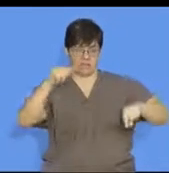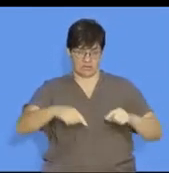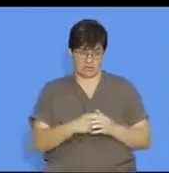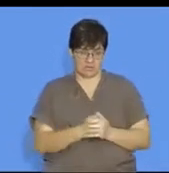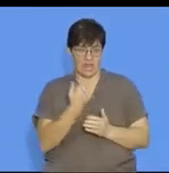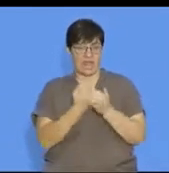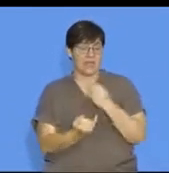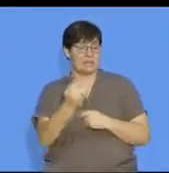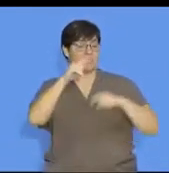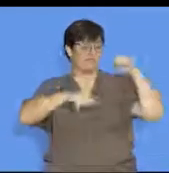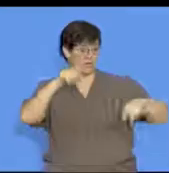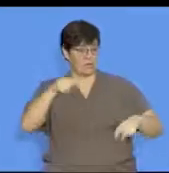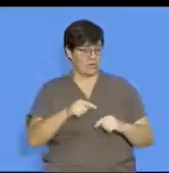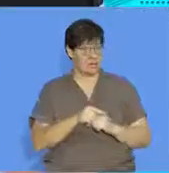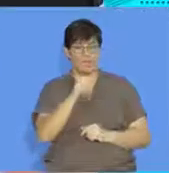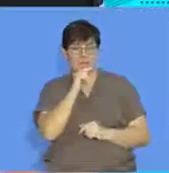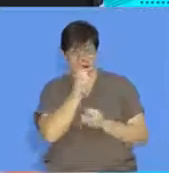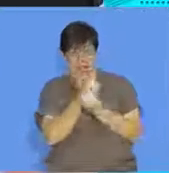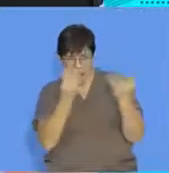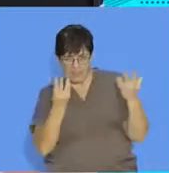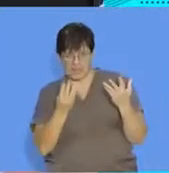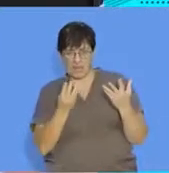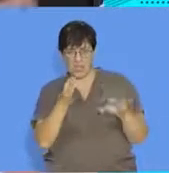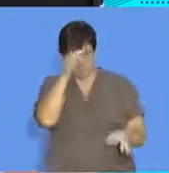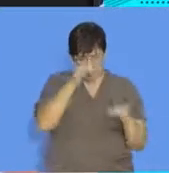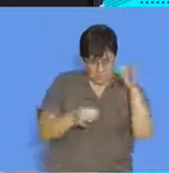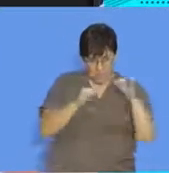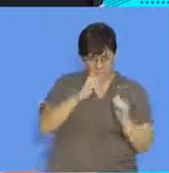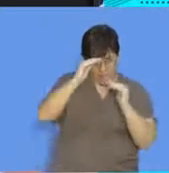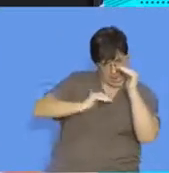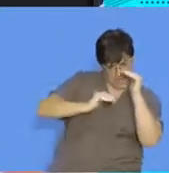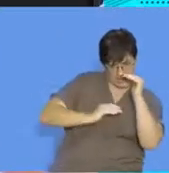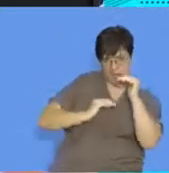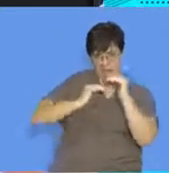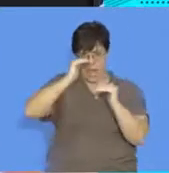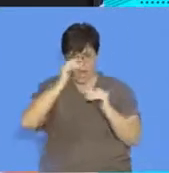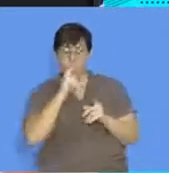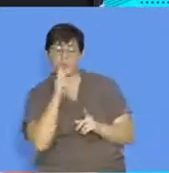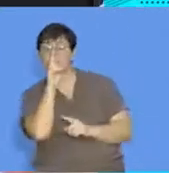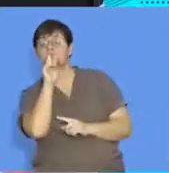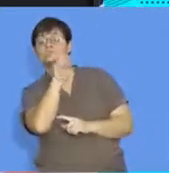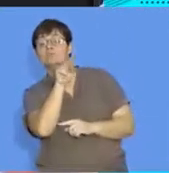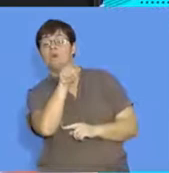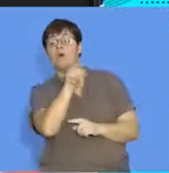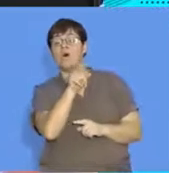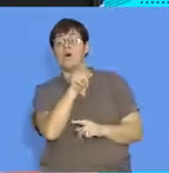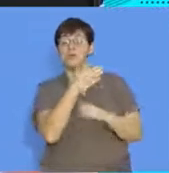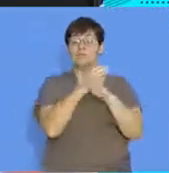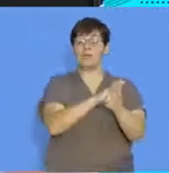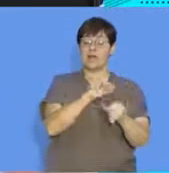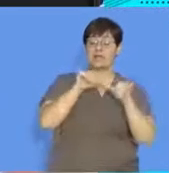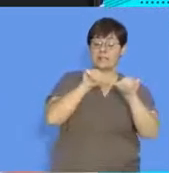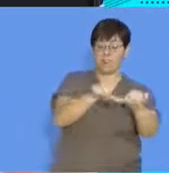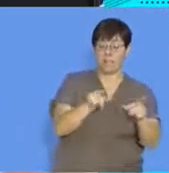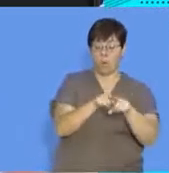an independent variable? Is that physical quantity that we manipulate in our attempt to discover or verify a